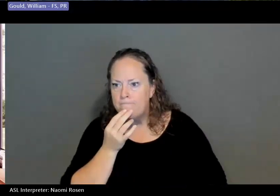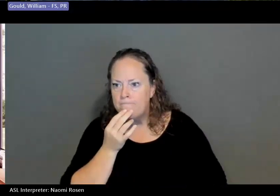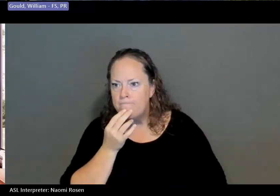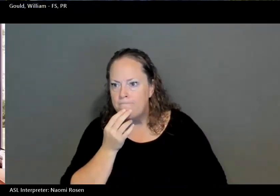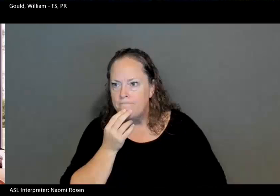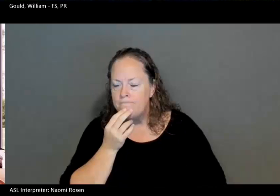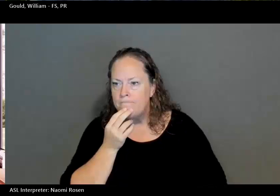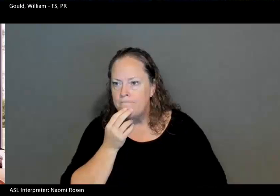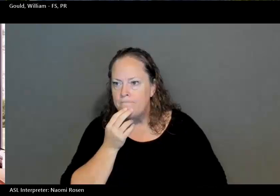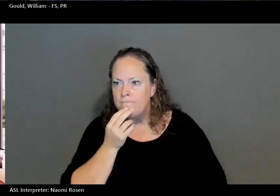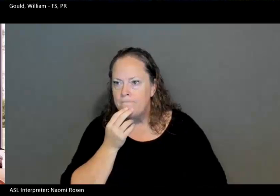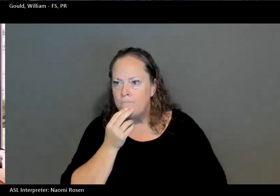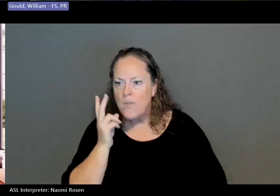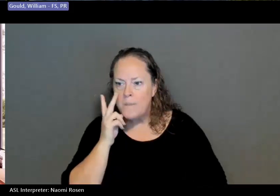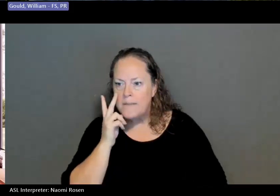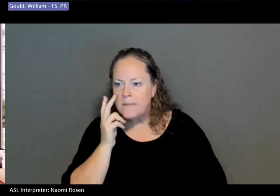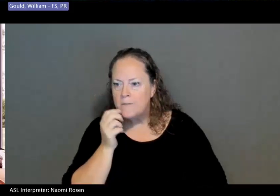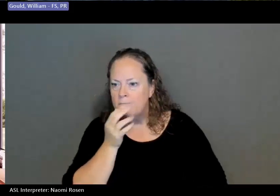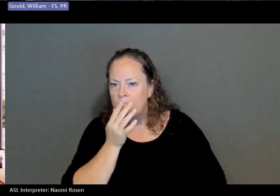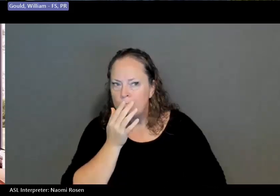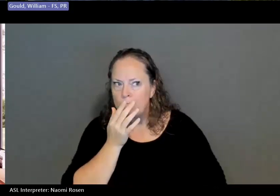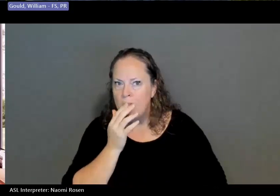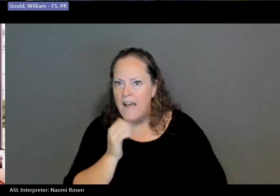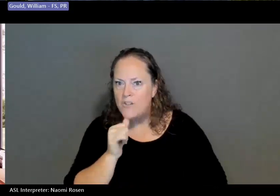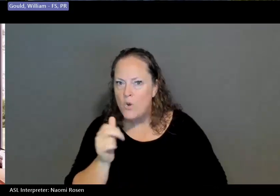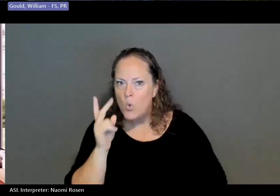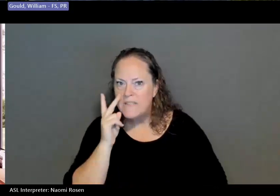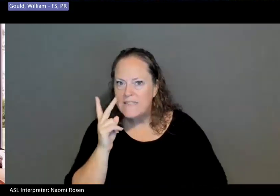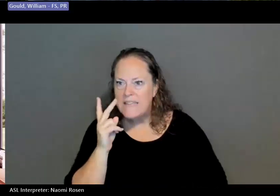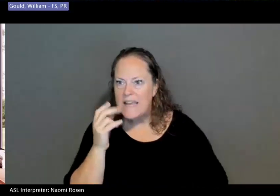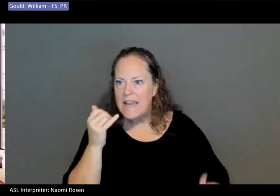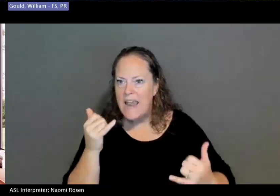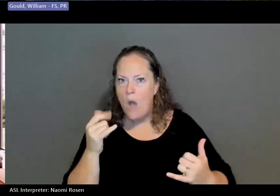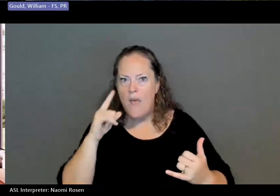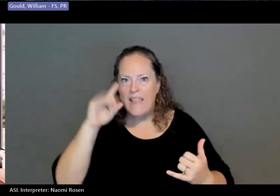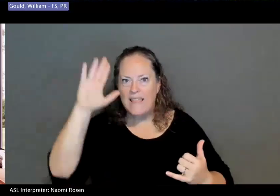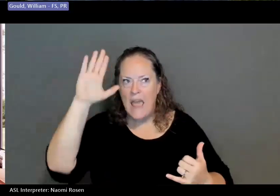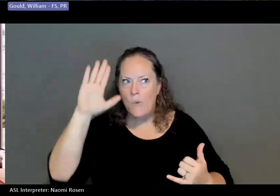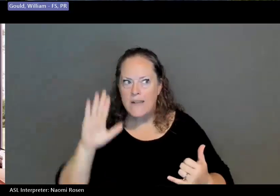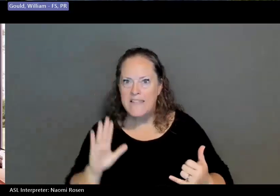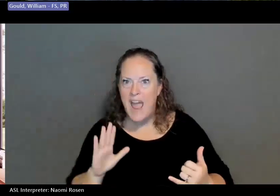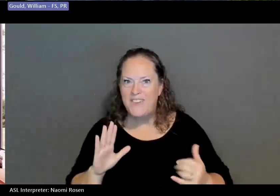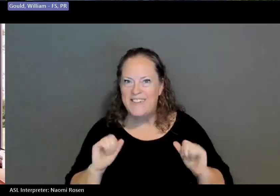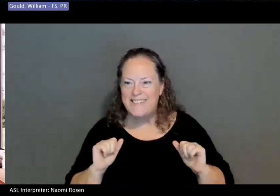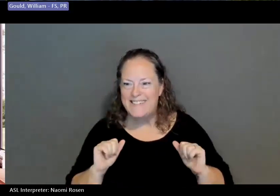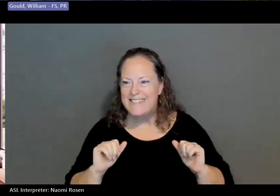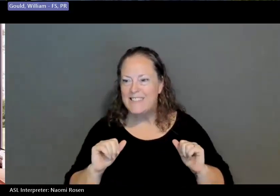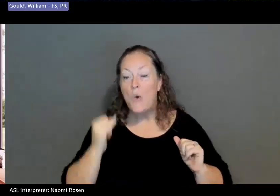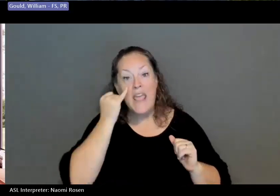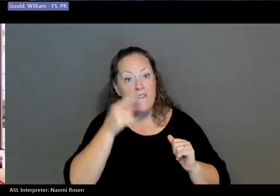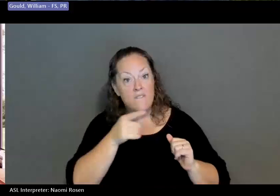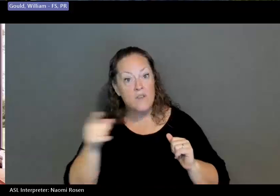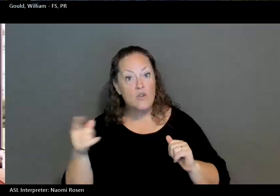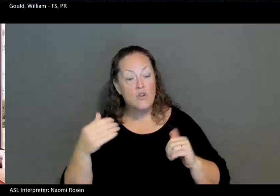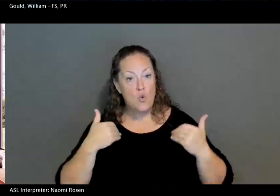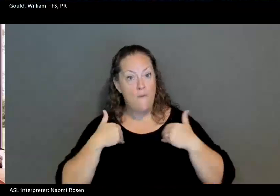And I don't see, looks like that hand went down. If you have questions,